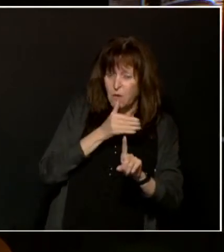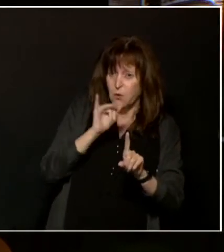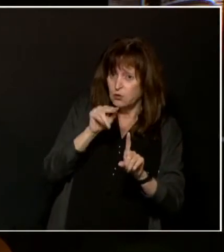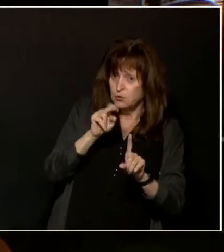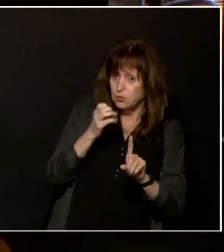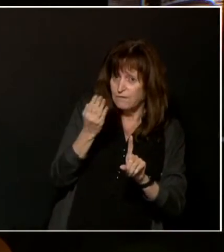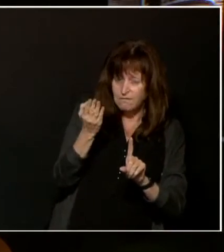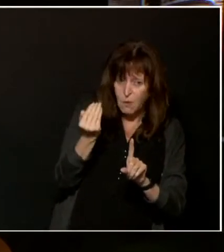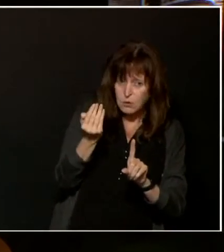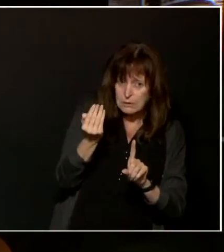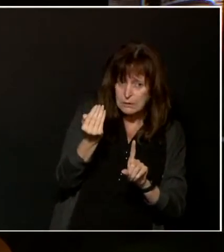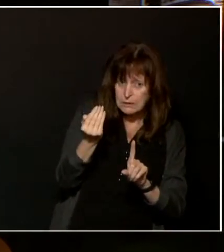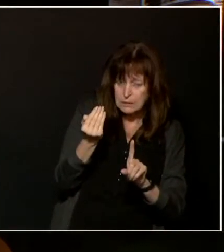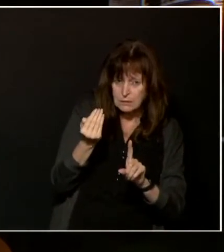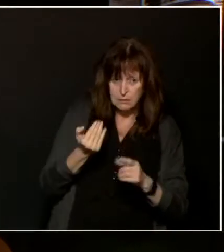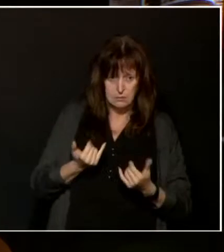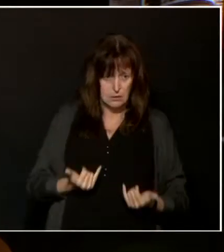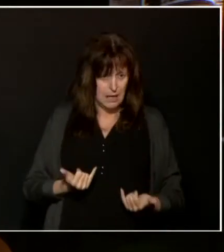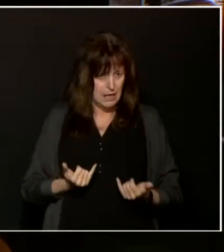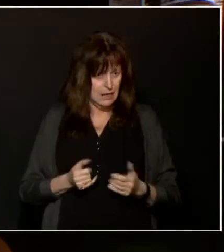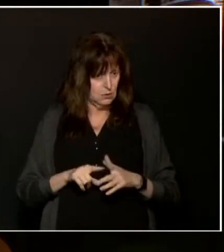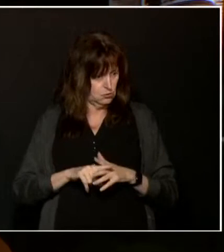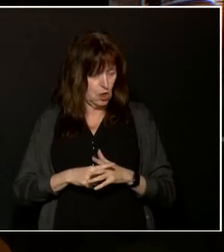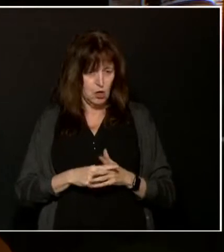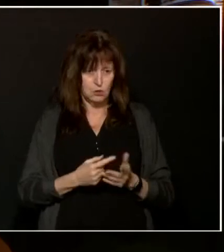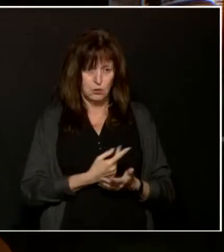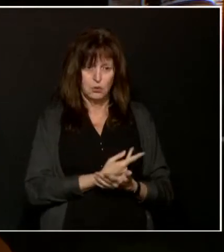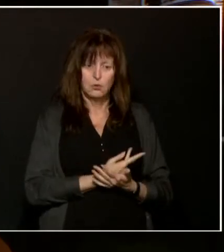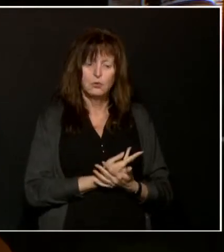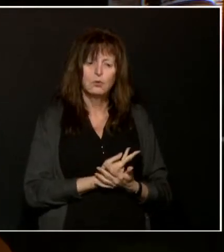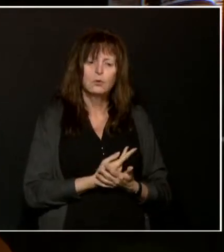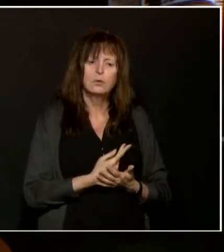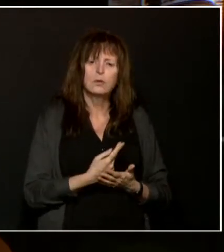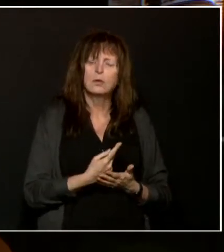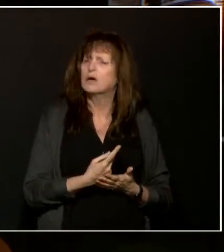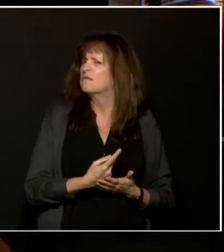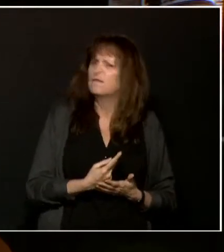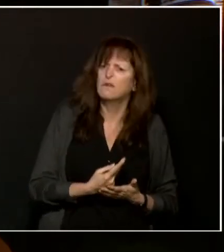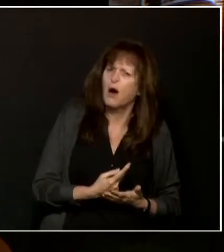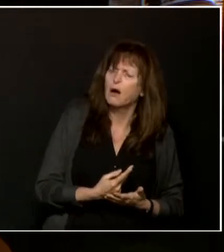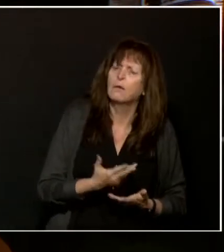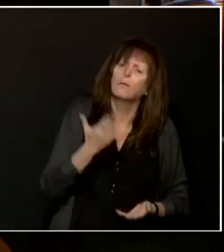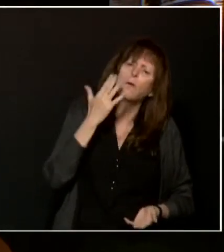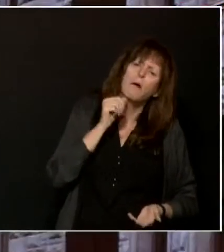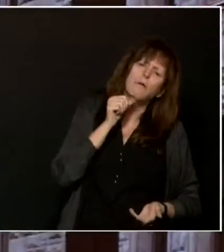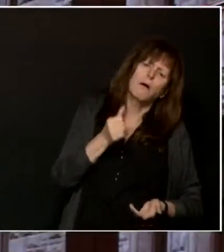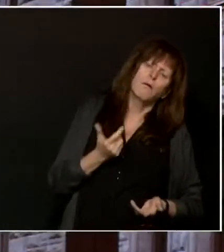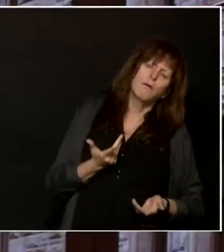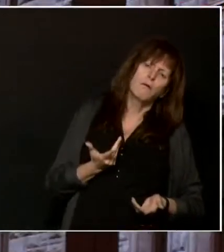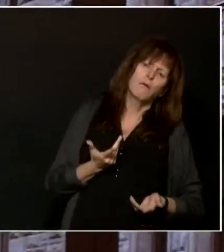2-week clock now? And if not, why not?